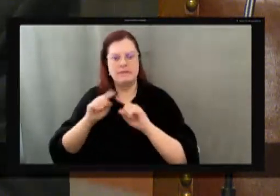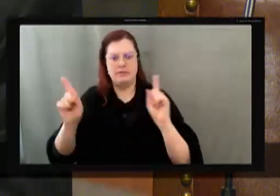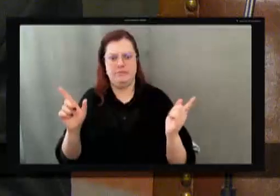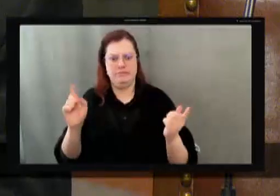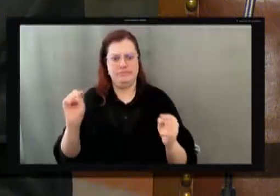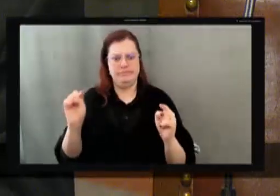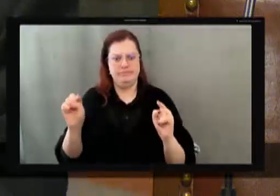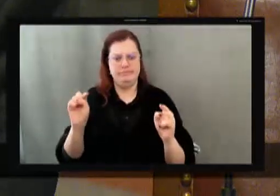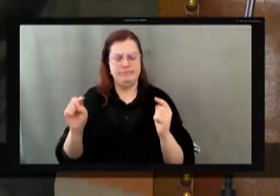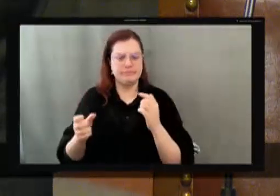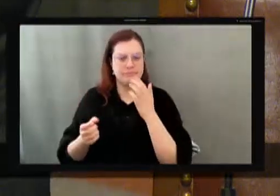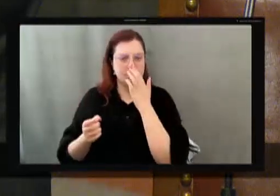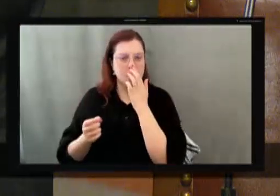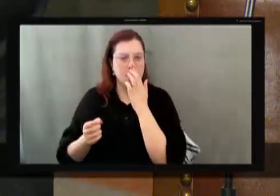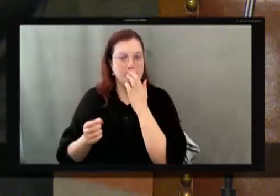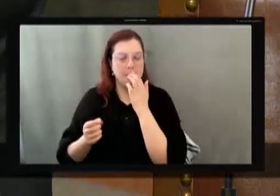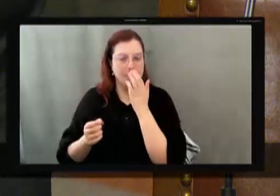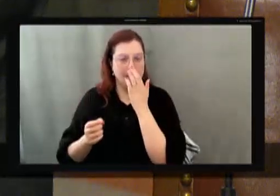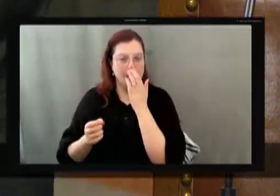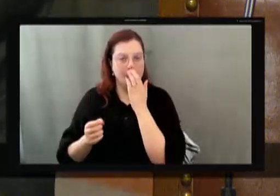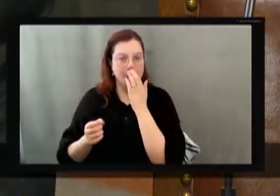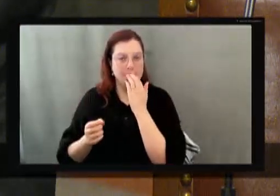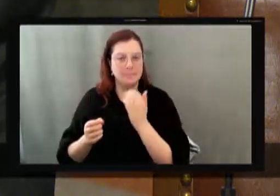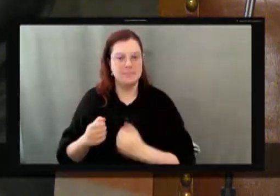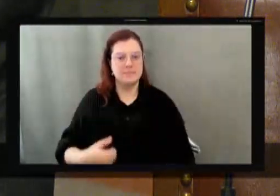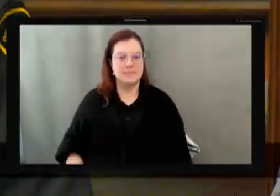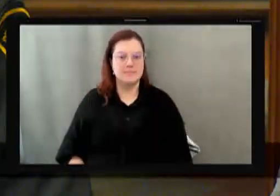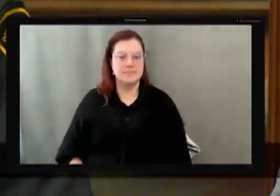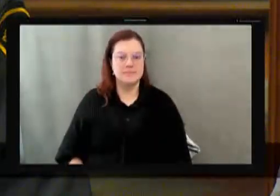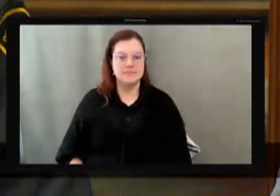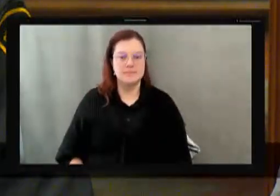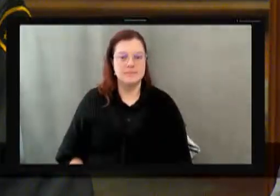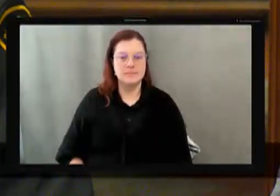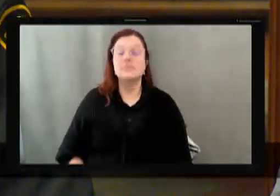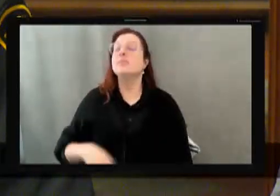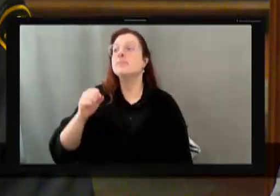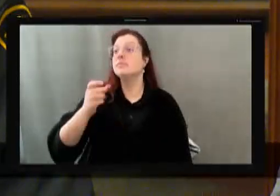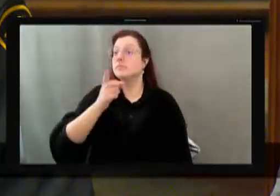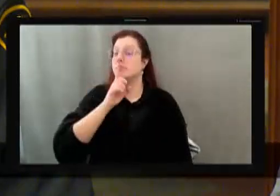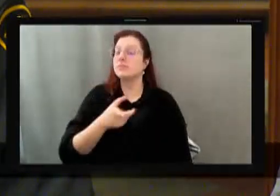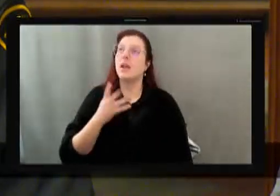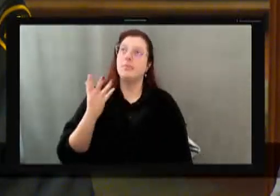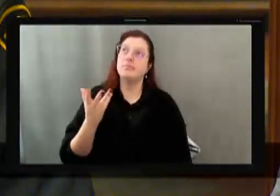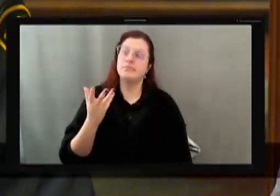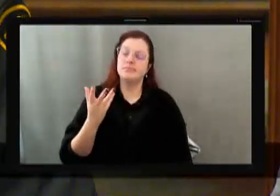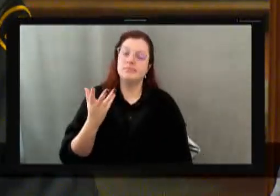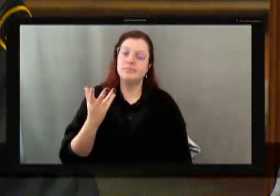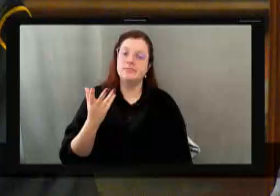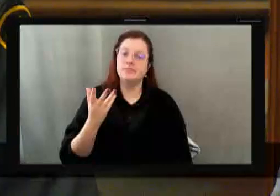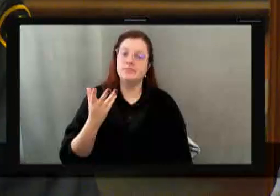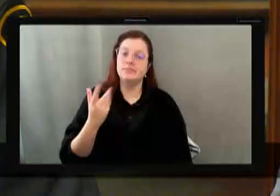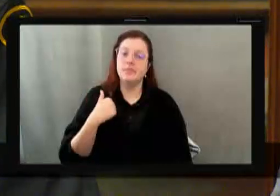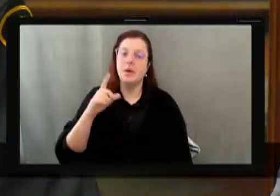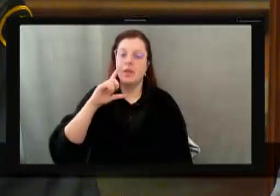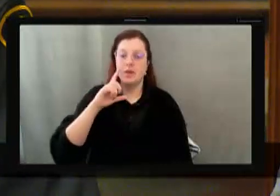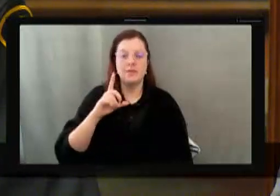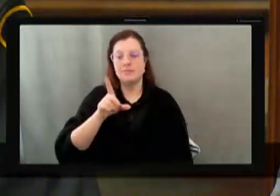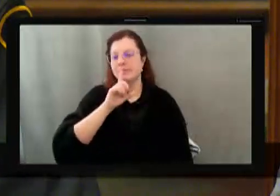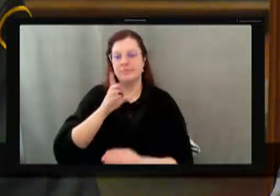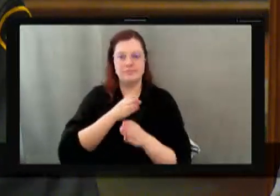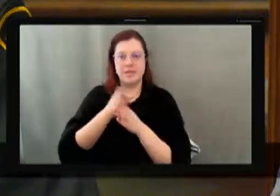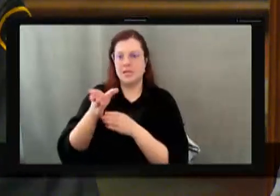in 2024 versus 2004? Sure, I would say one of the major things is